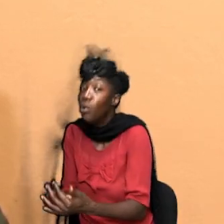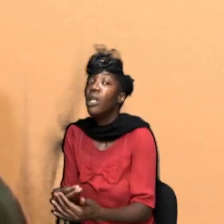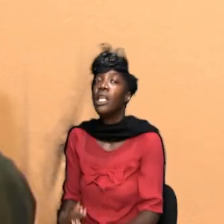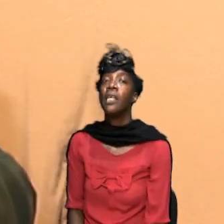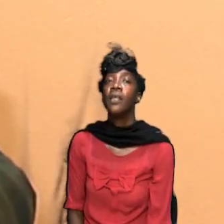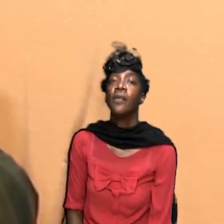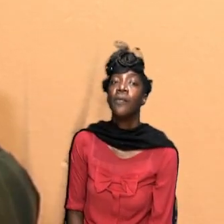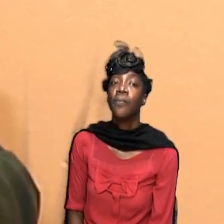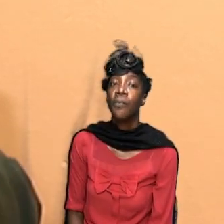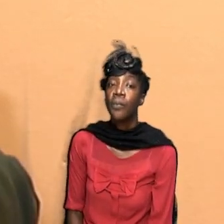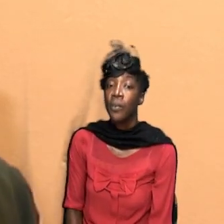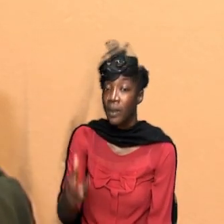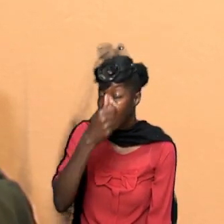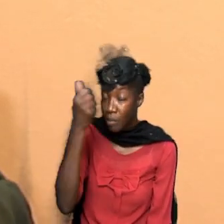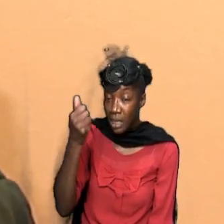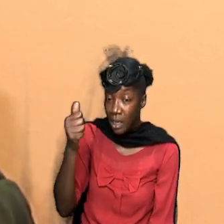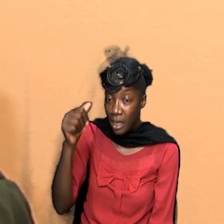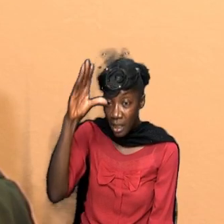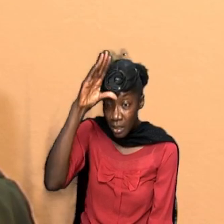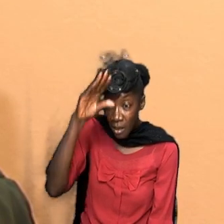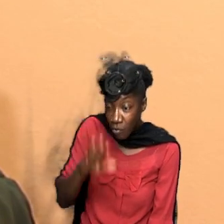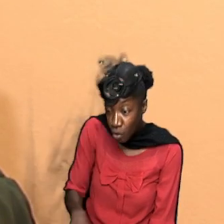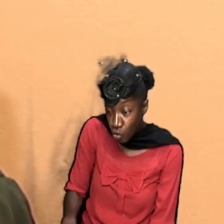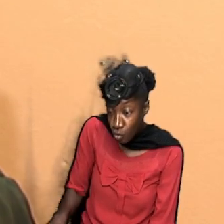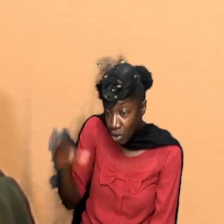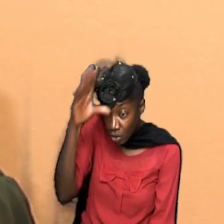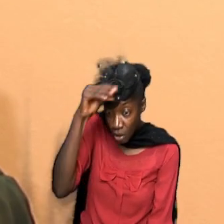So because of the son's doing,